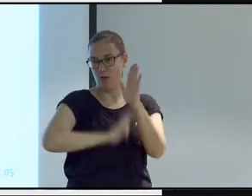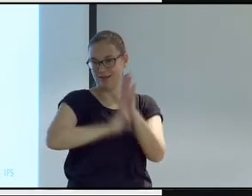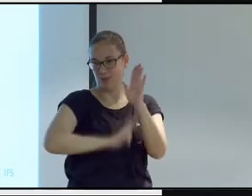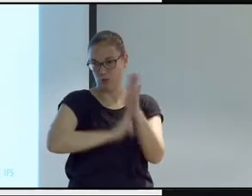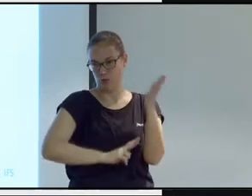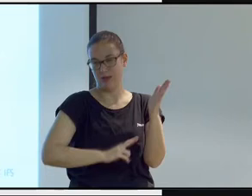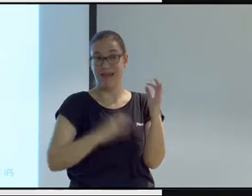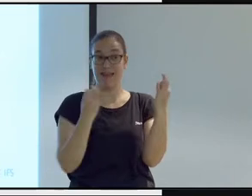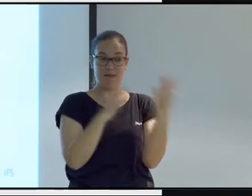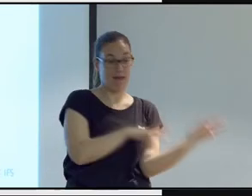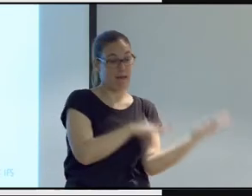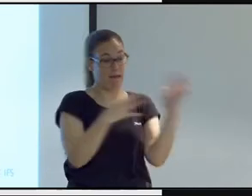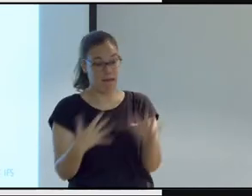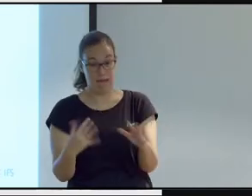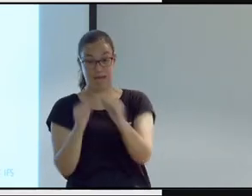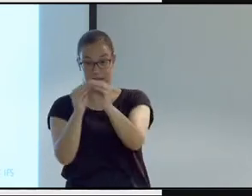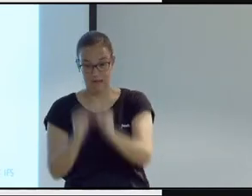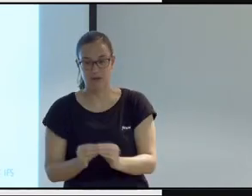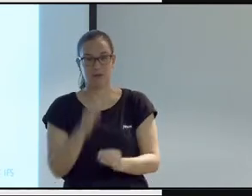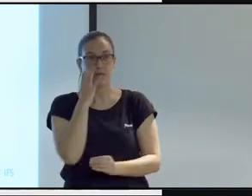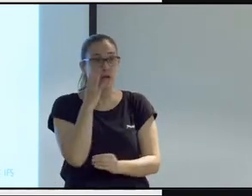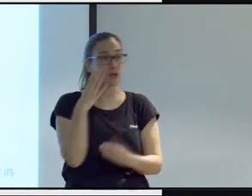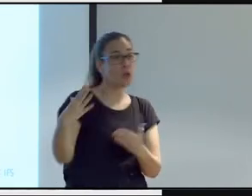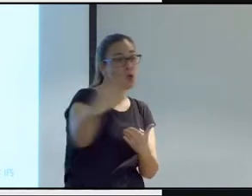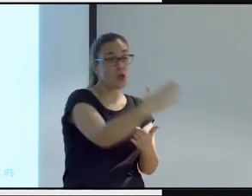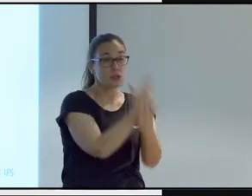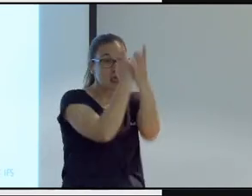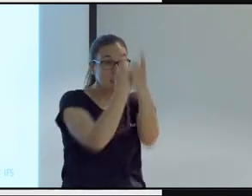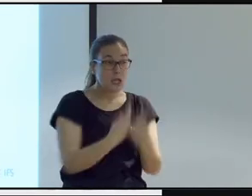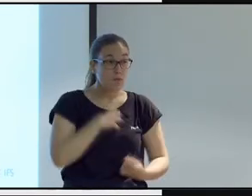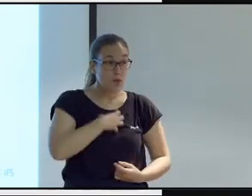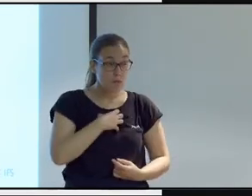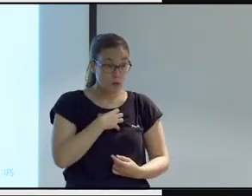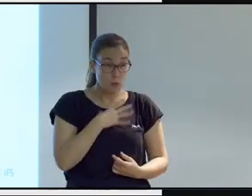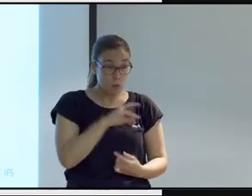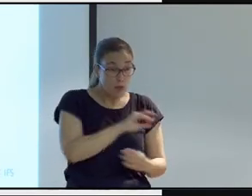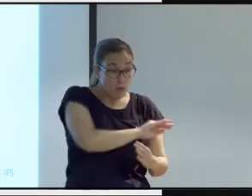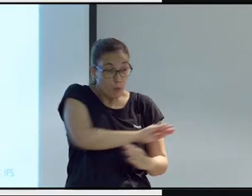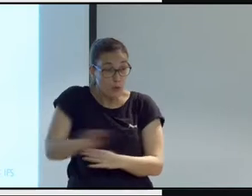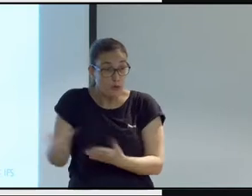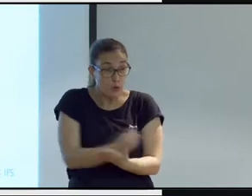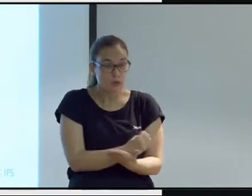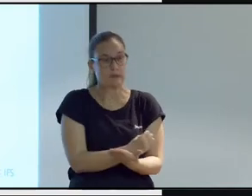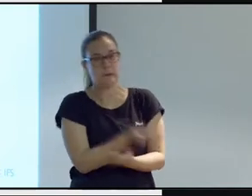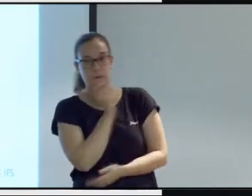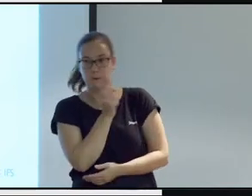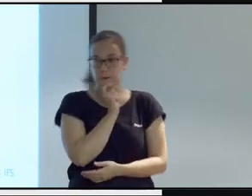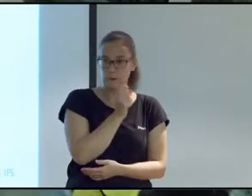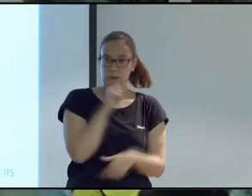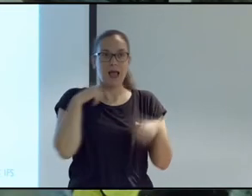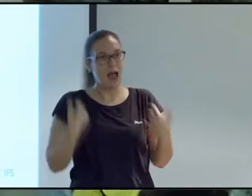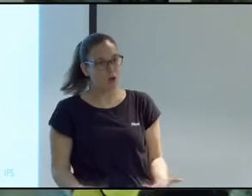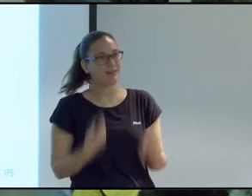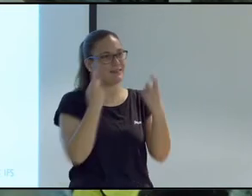universal design is an ideal. Now, we try to take on board all of the functional needs, but it's